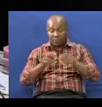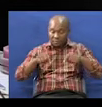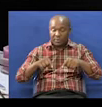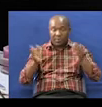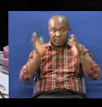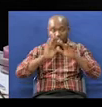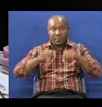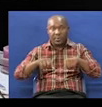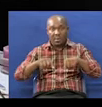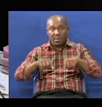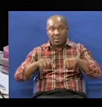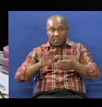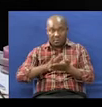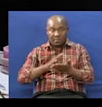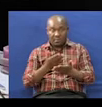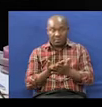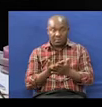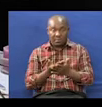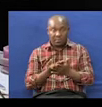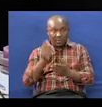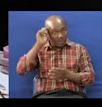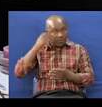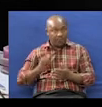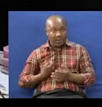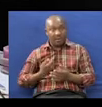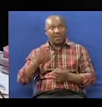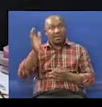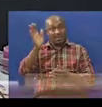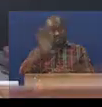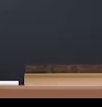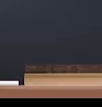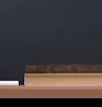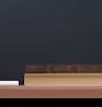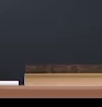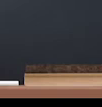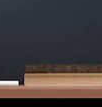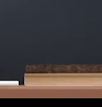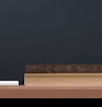here. It is me, Madam Catherine. Let me say bye-bye.